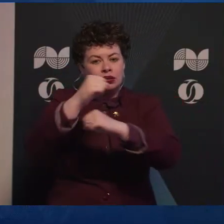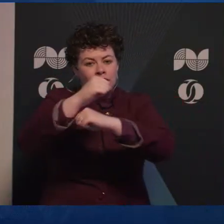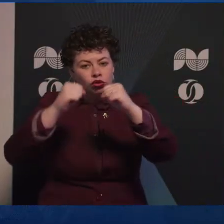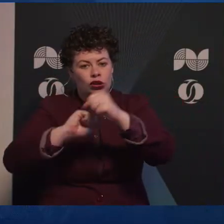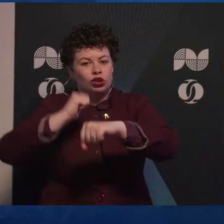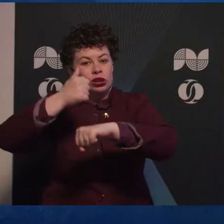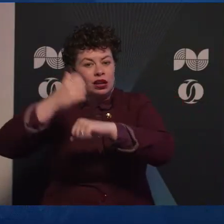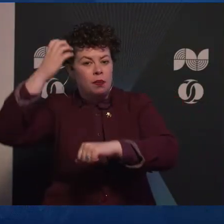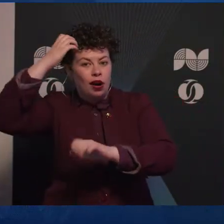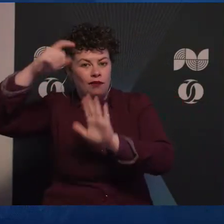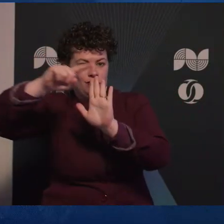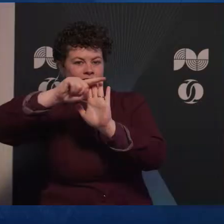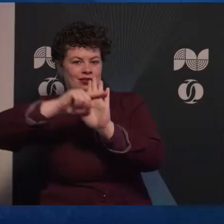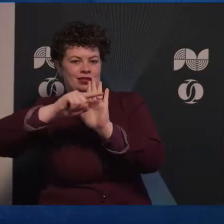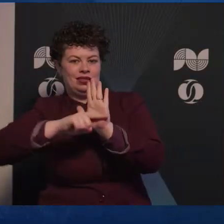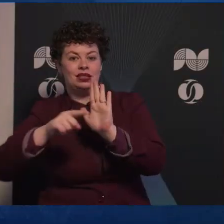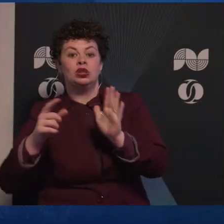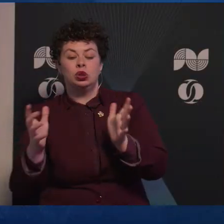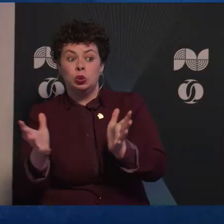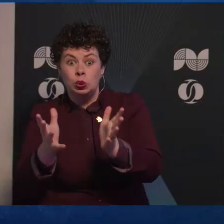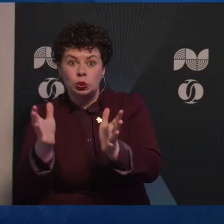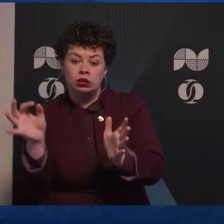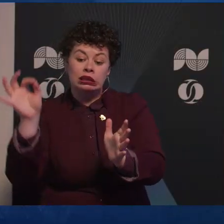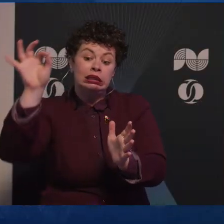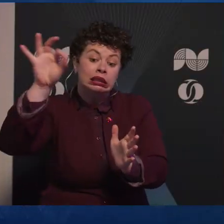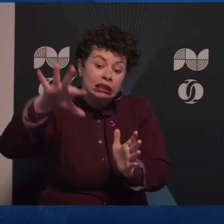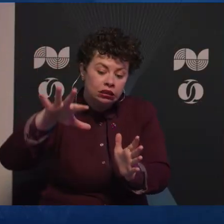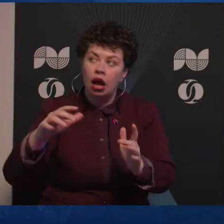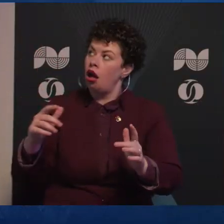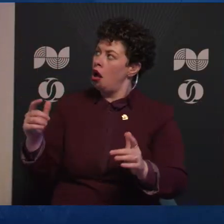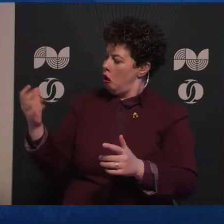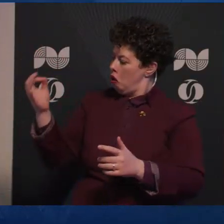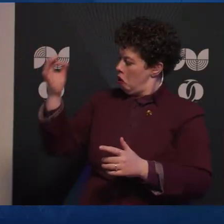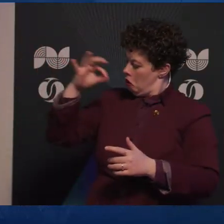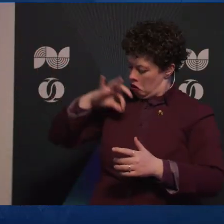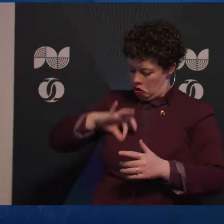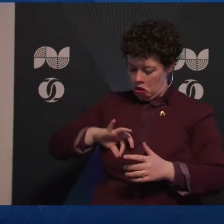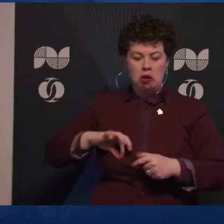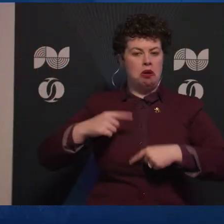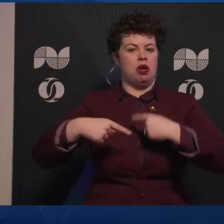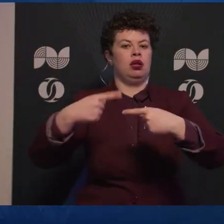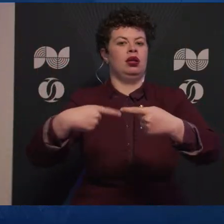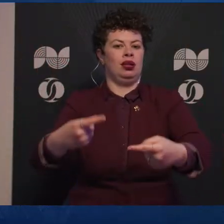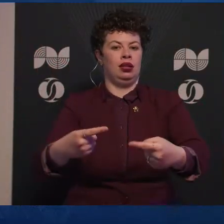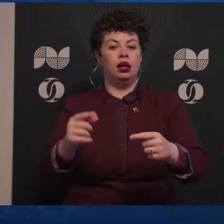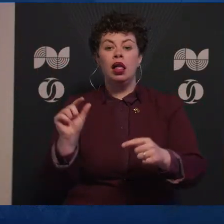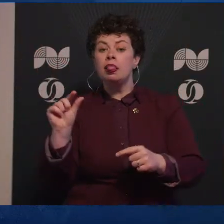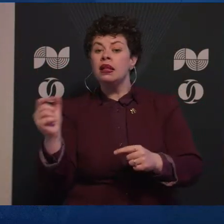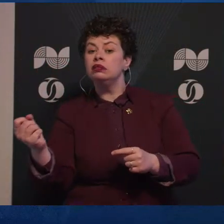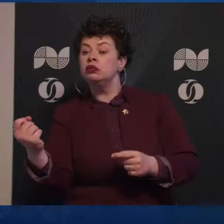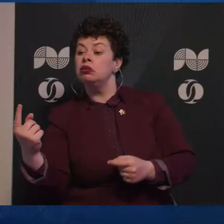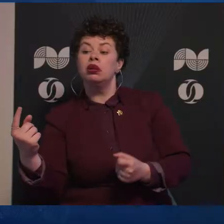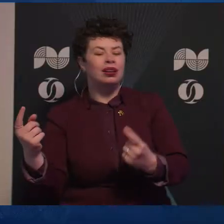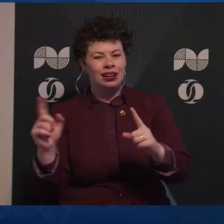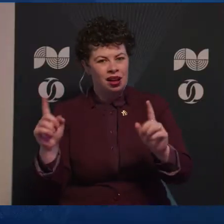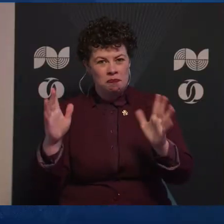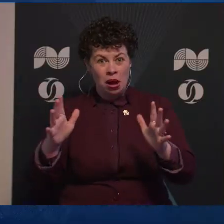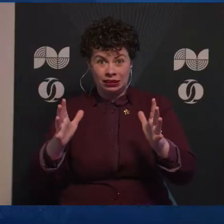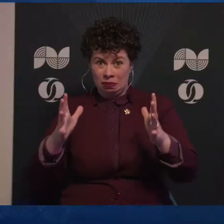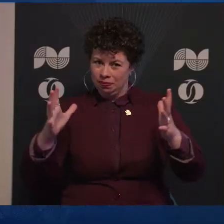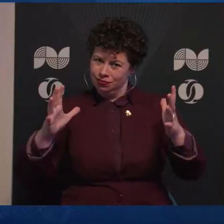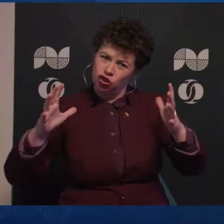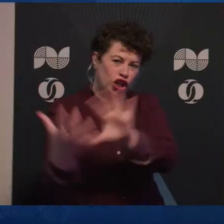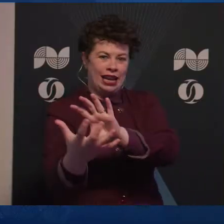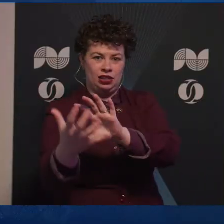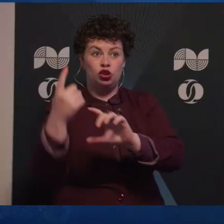the ecosystem, or you need systemic innovation, not just a little innovation here or there to bring about the kind of industrial change that